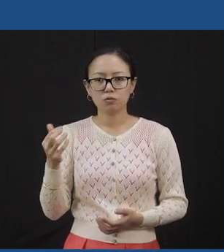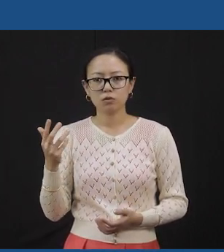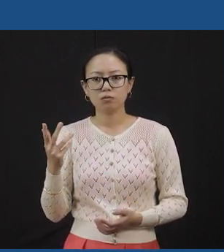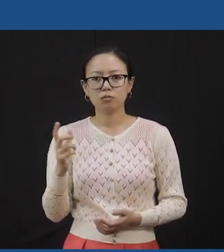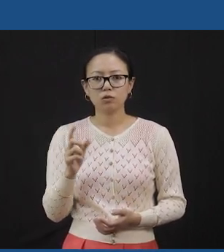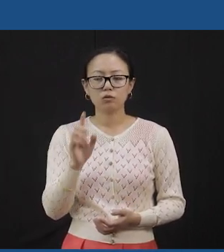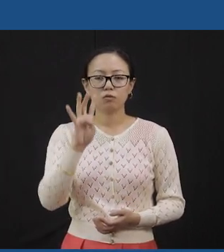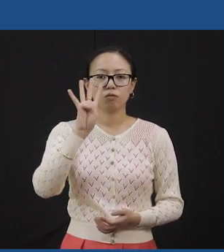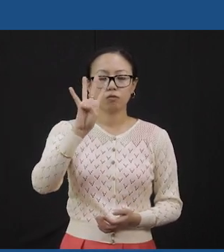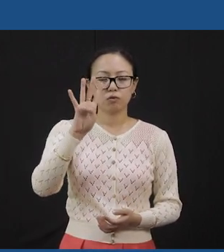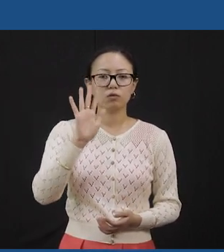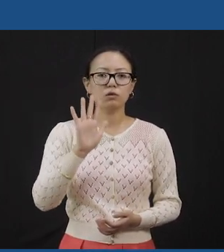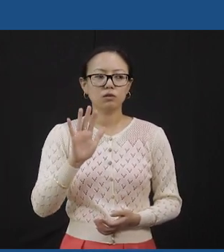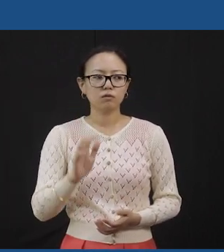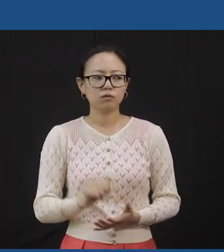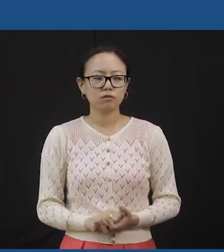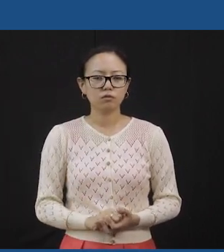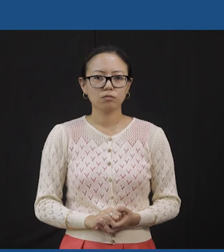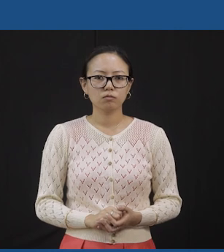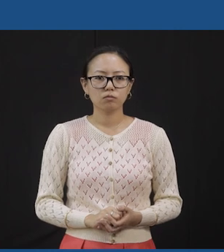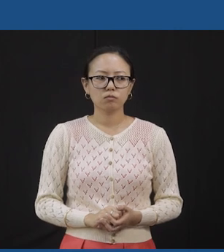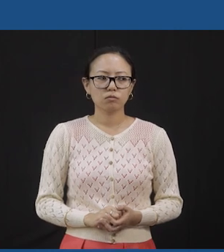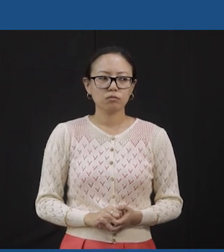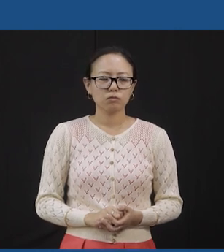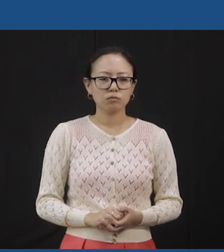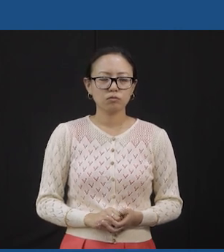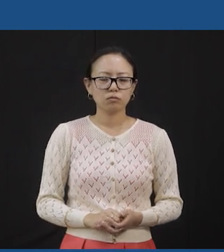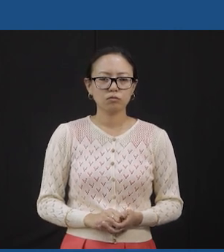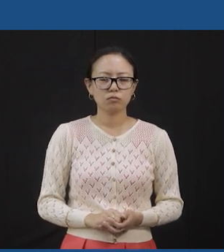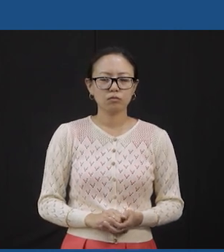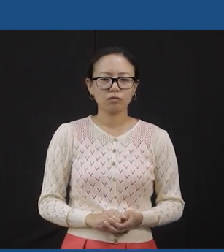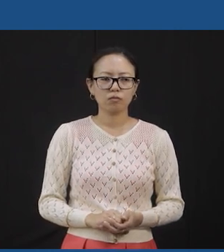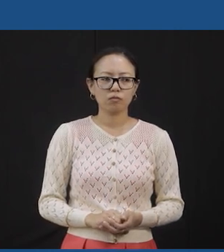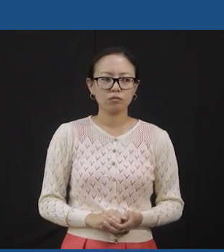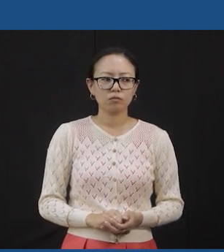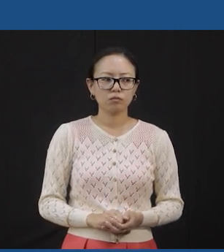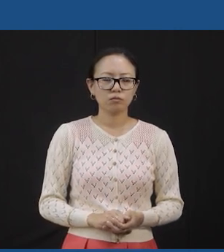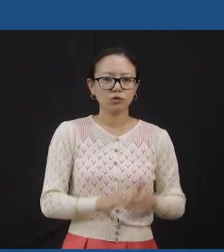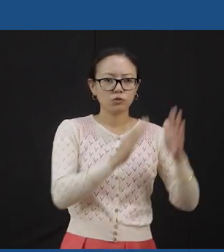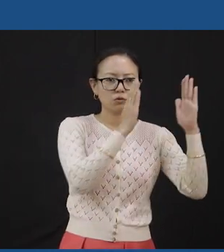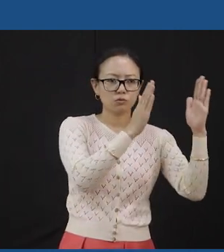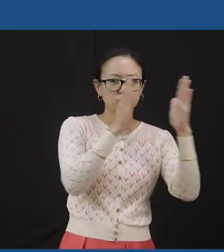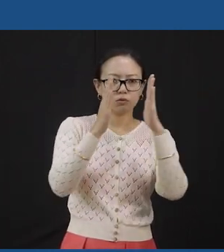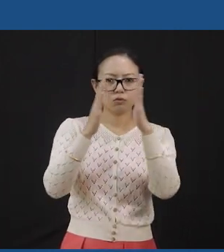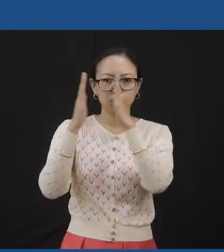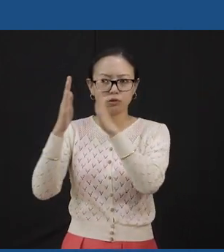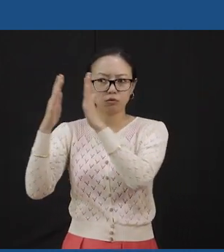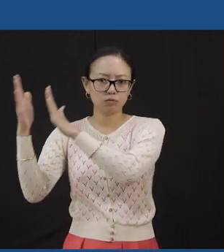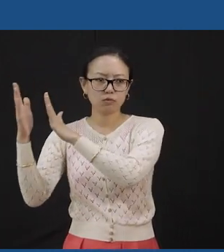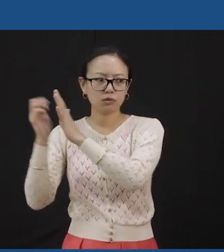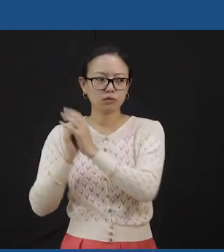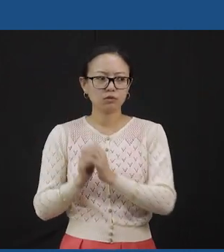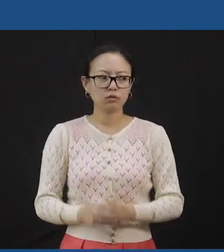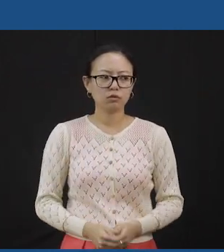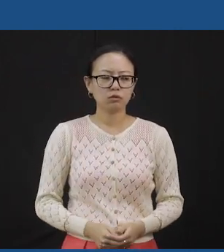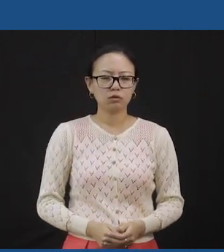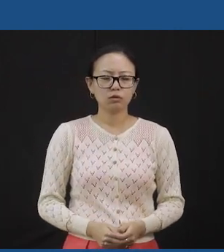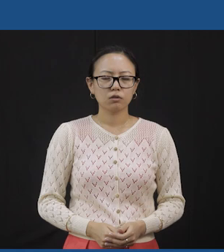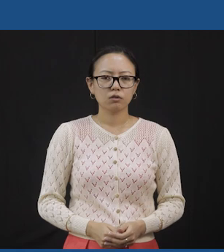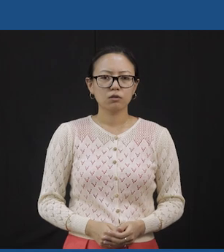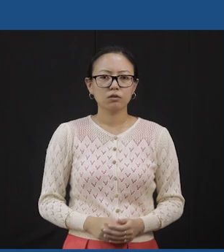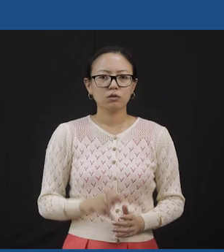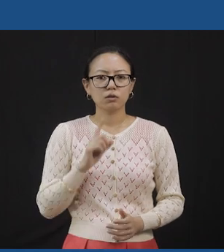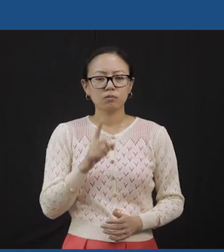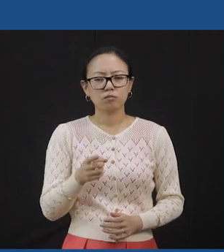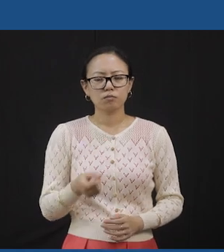56 plus 4. So here, there are four numbers, but we have to arrange in a place value, just like